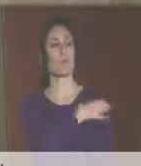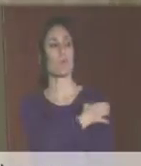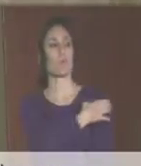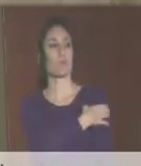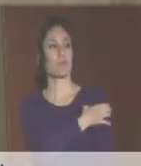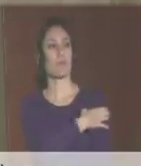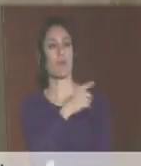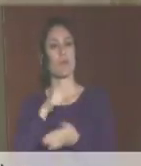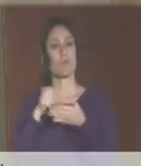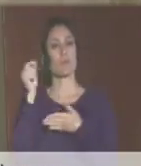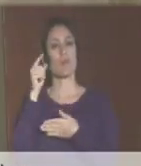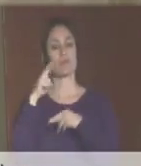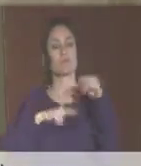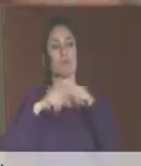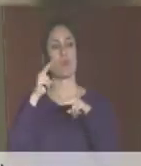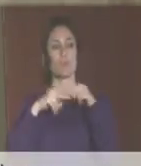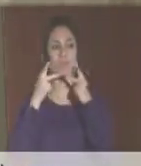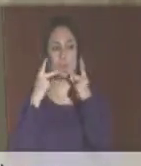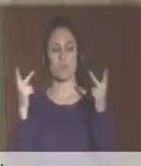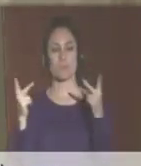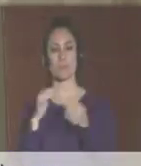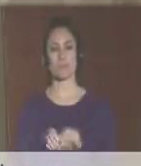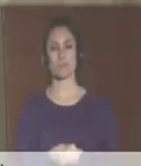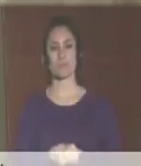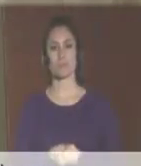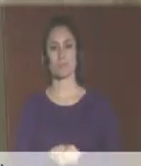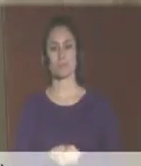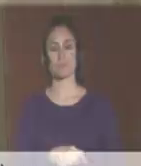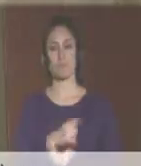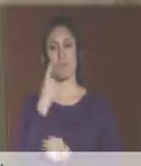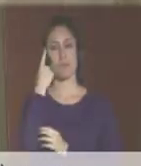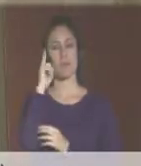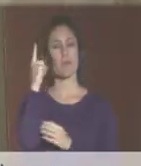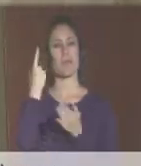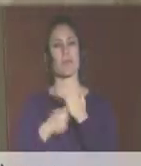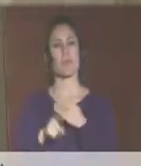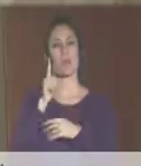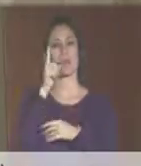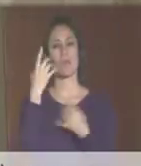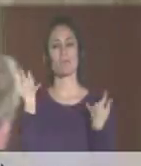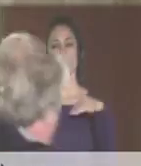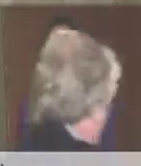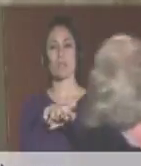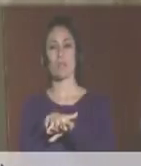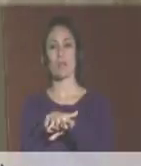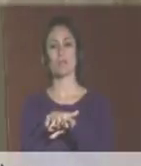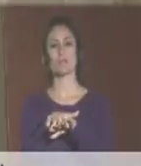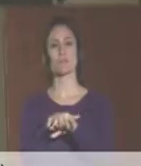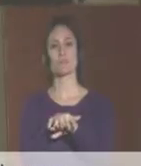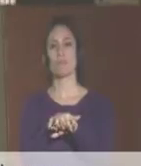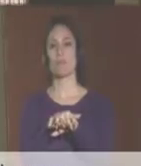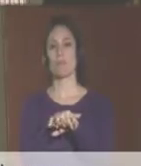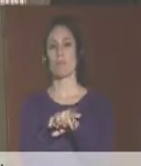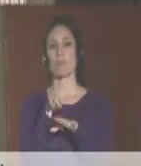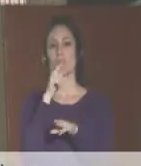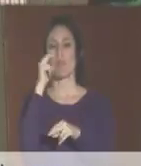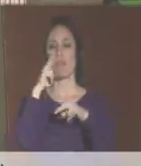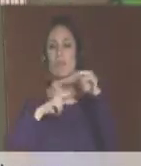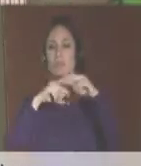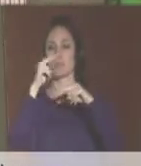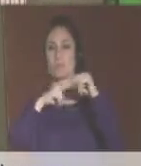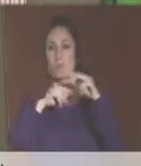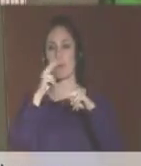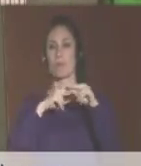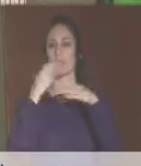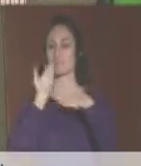a committee to approve public works, so that there is integration between the management of sustainability